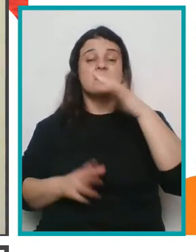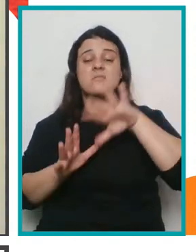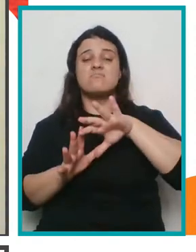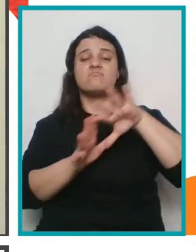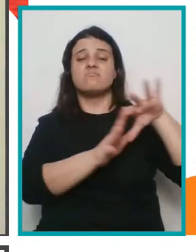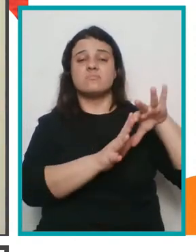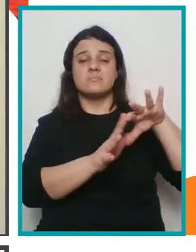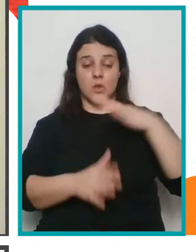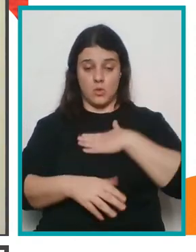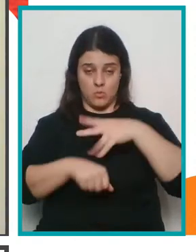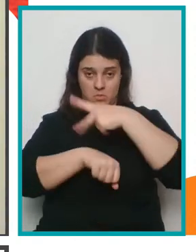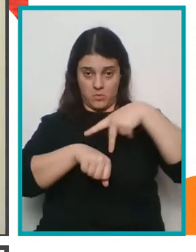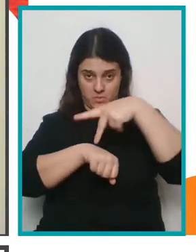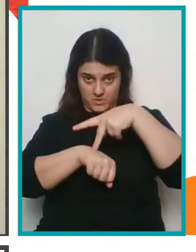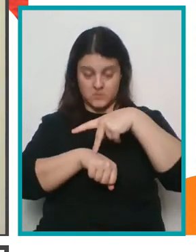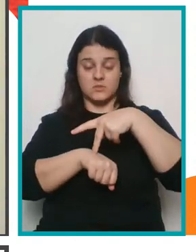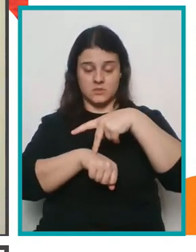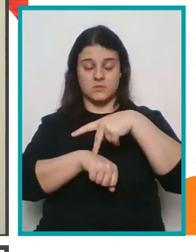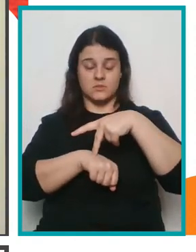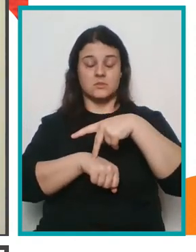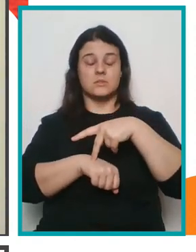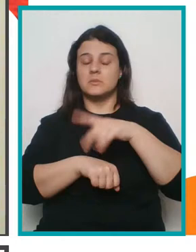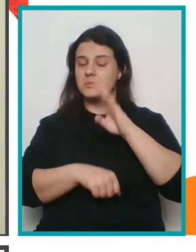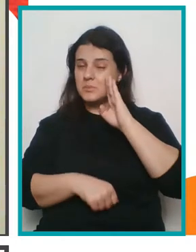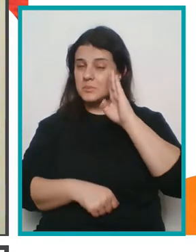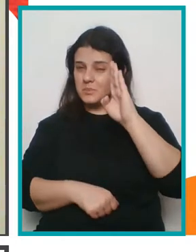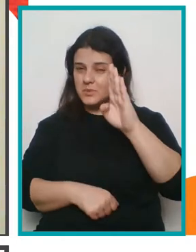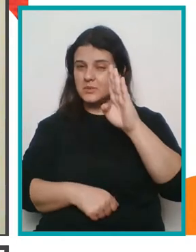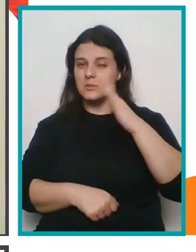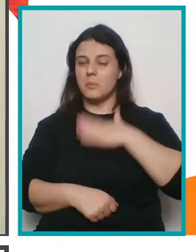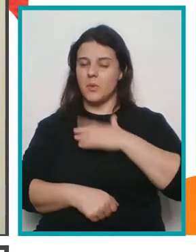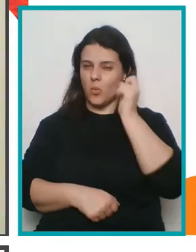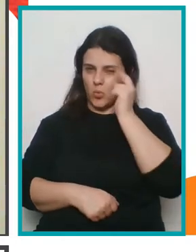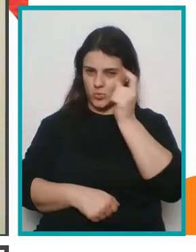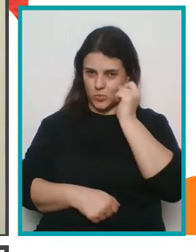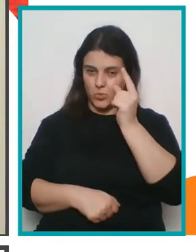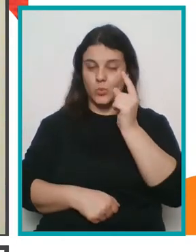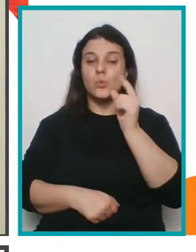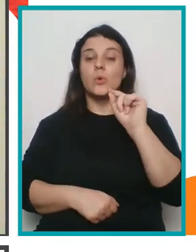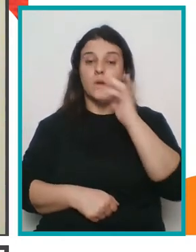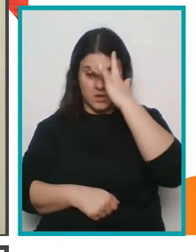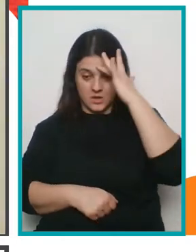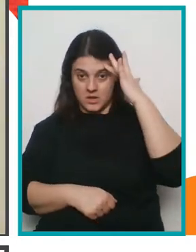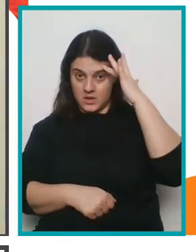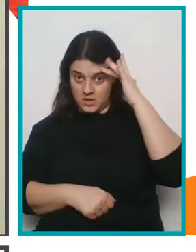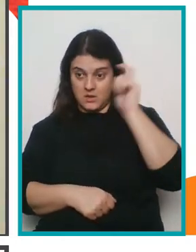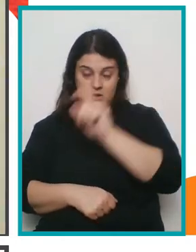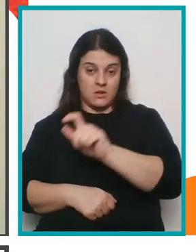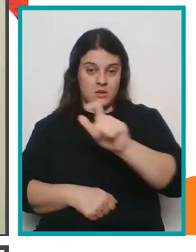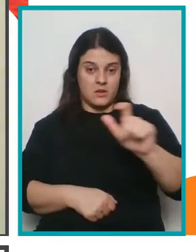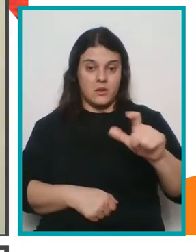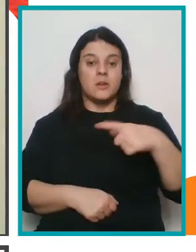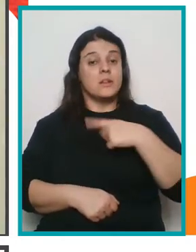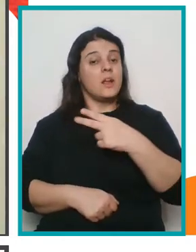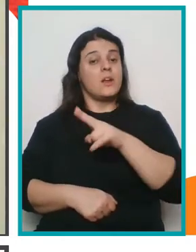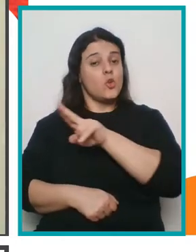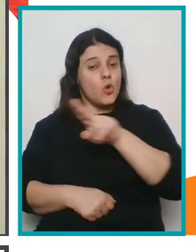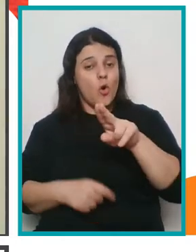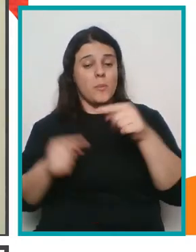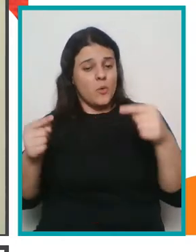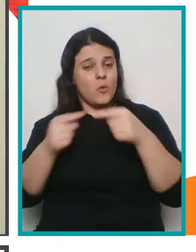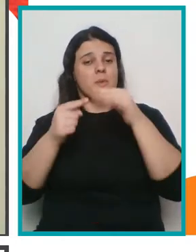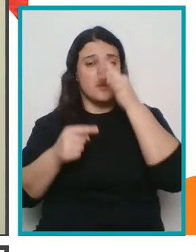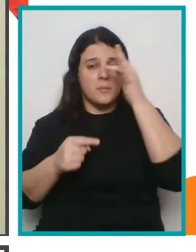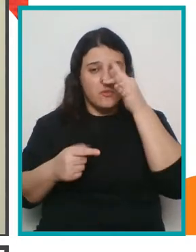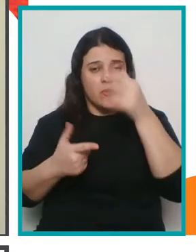animals, and this was a way of preservation of nature, preservation of forests. And this is something that we have to